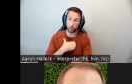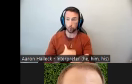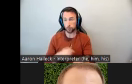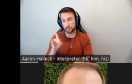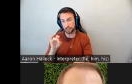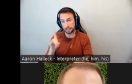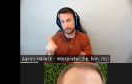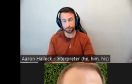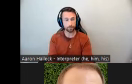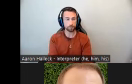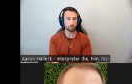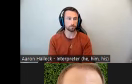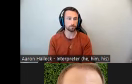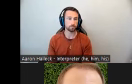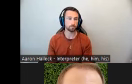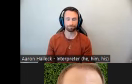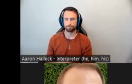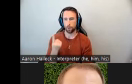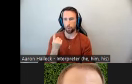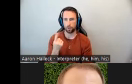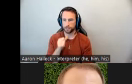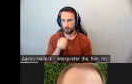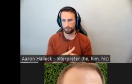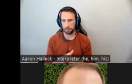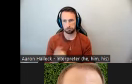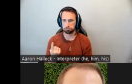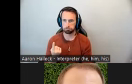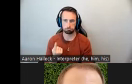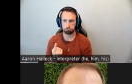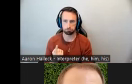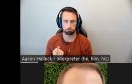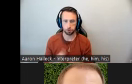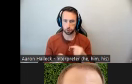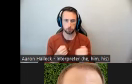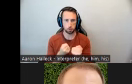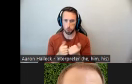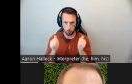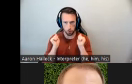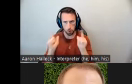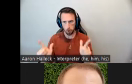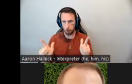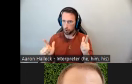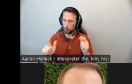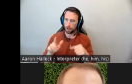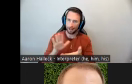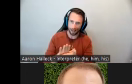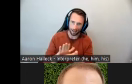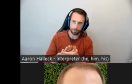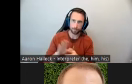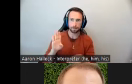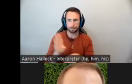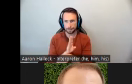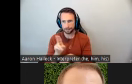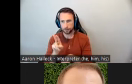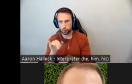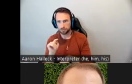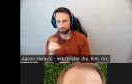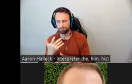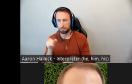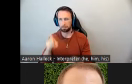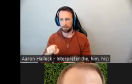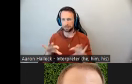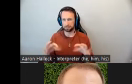not enough to do this job, to support all of your stakeholder, academic, and business units. It really does need to be a team. But